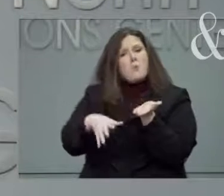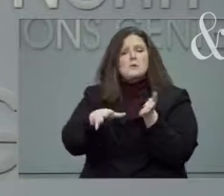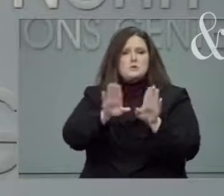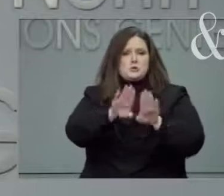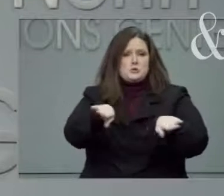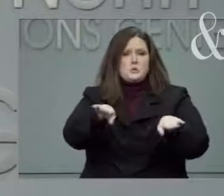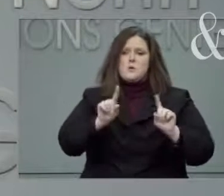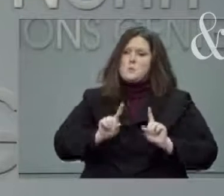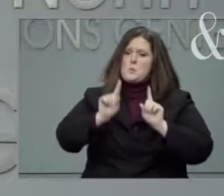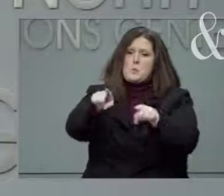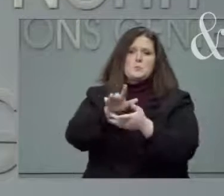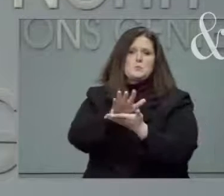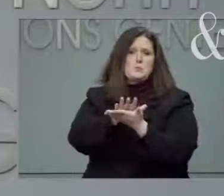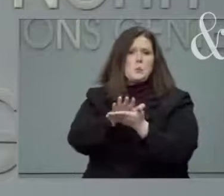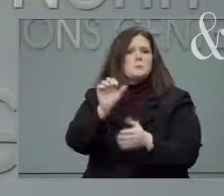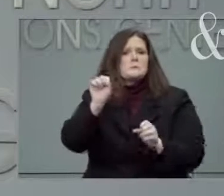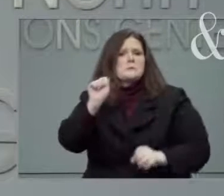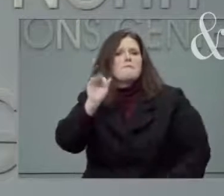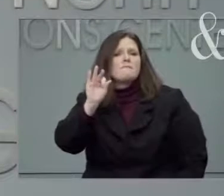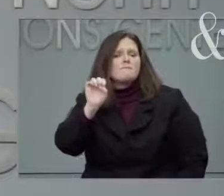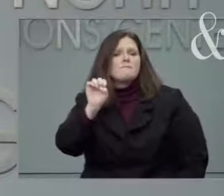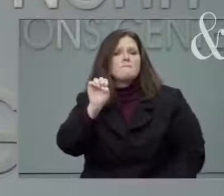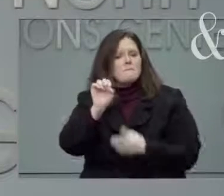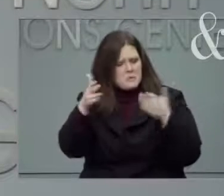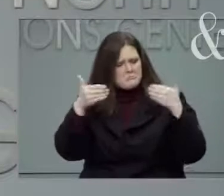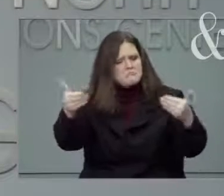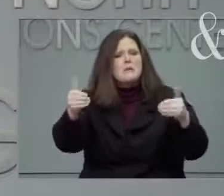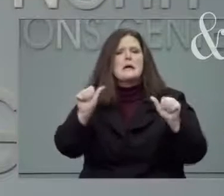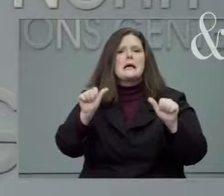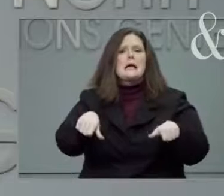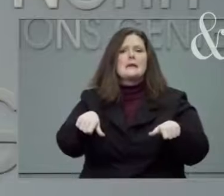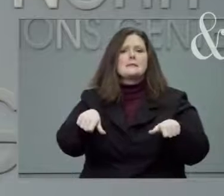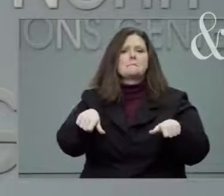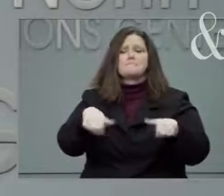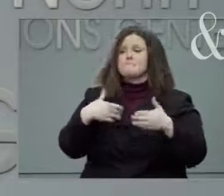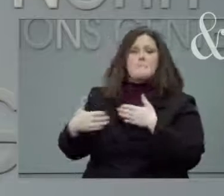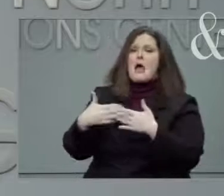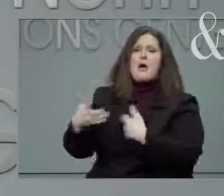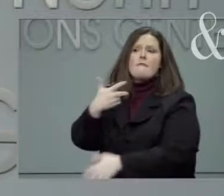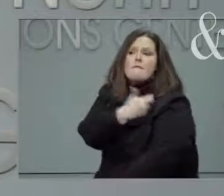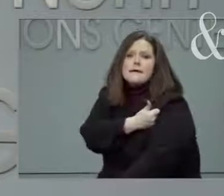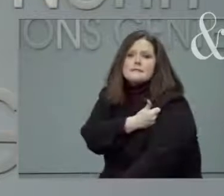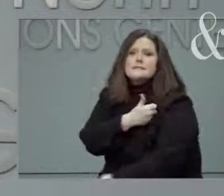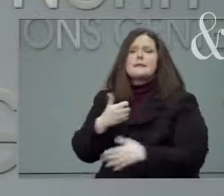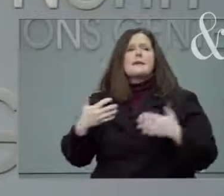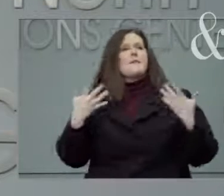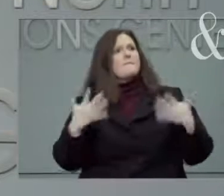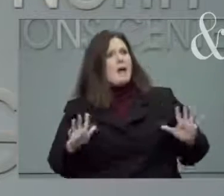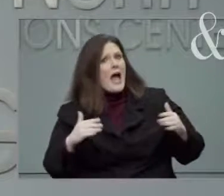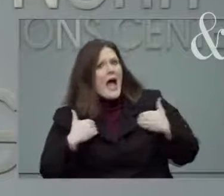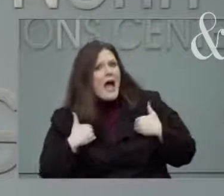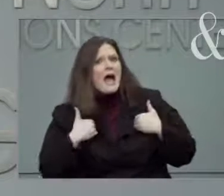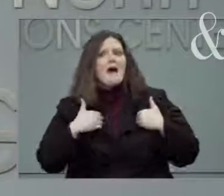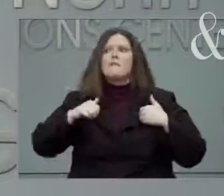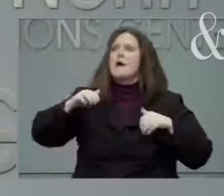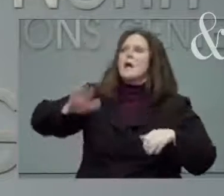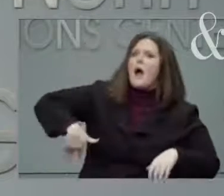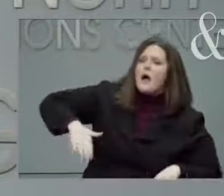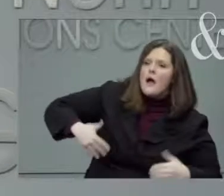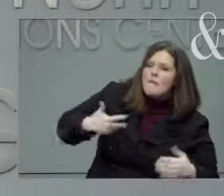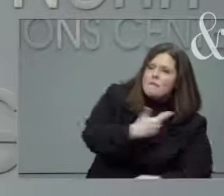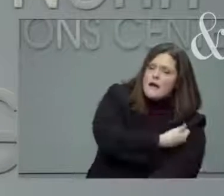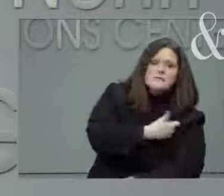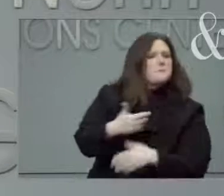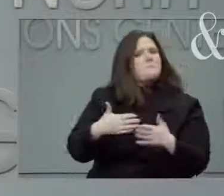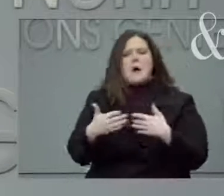health protocols are followed, even without vaccinations right now. And it's one of the reasons